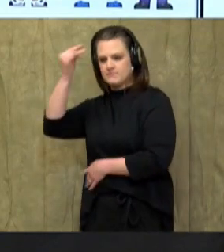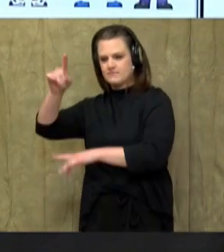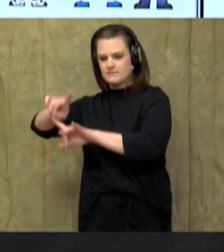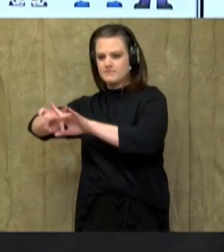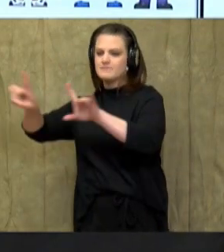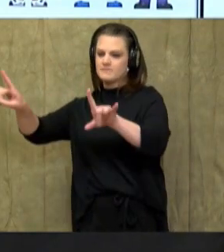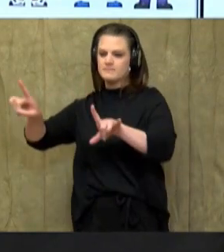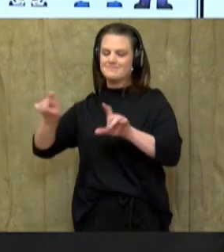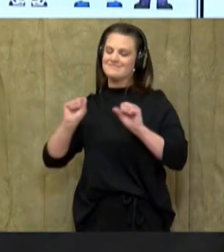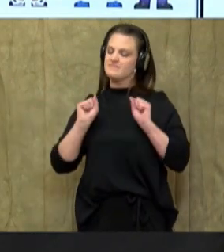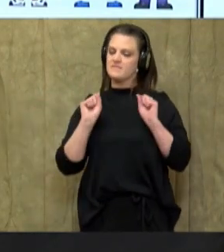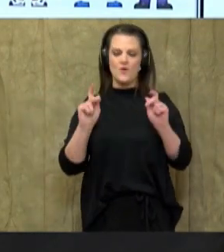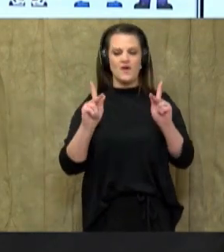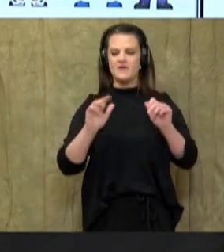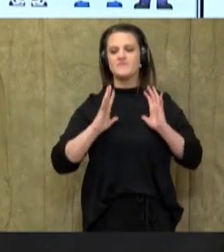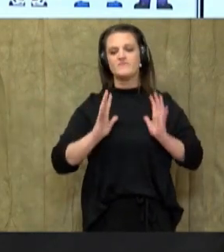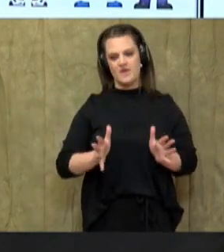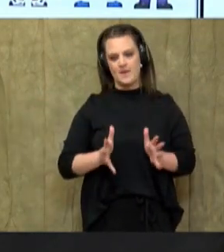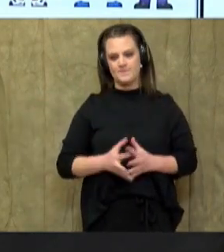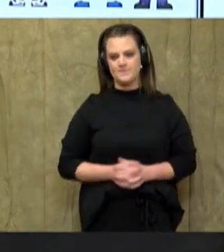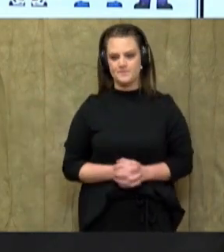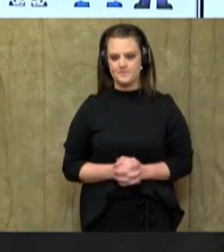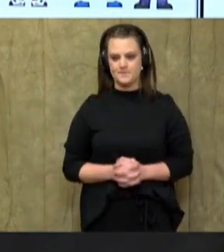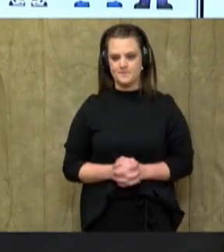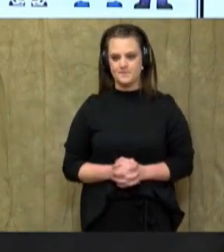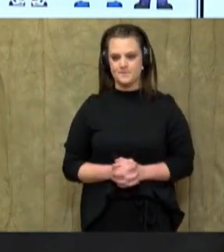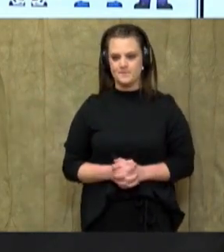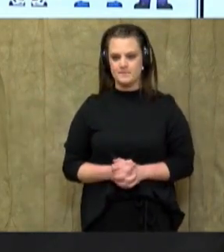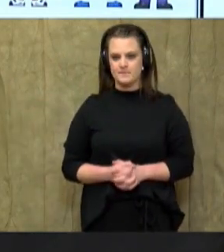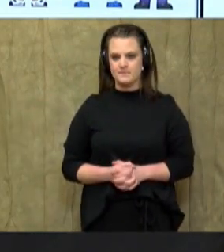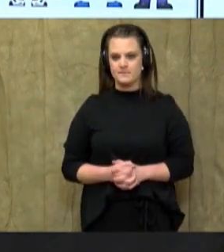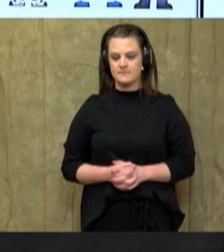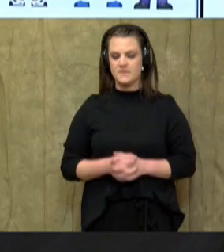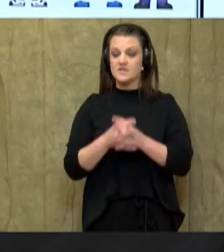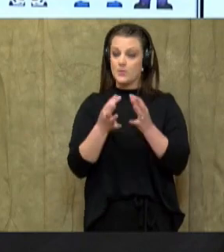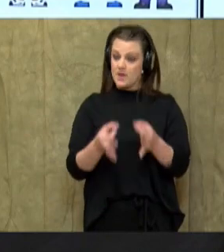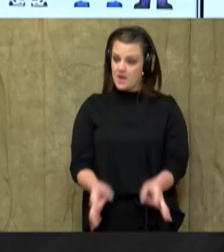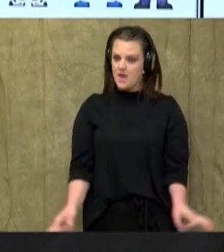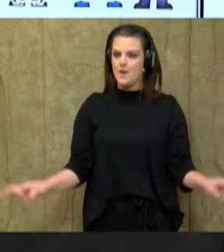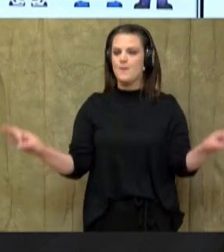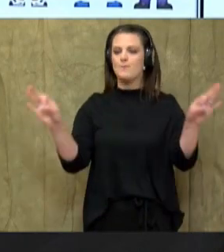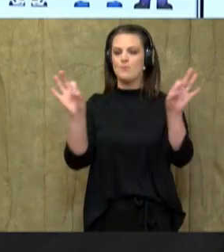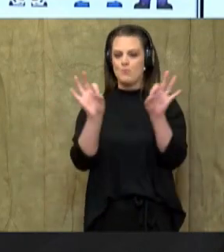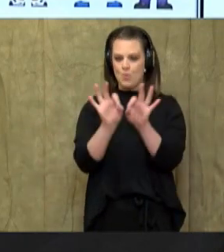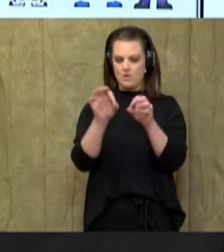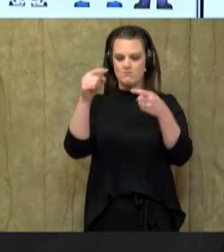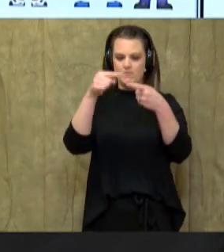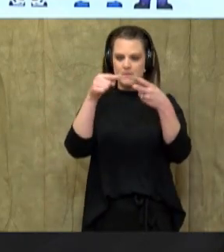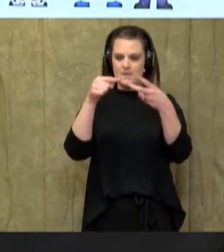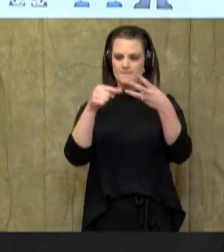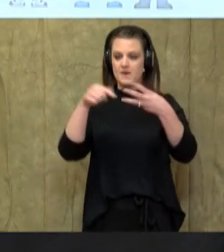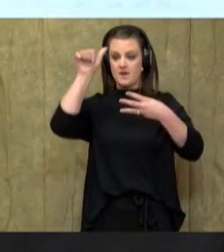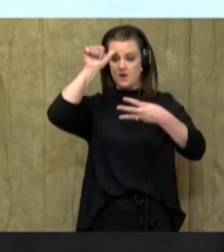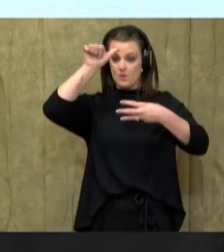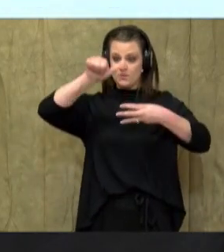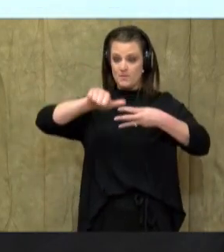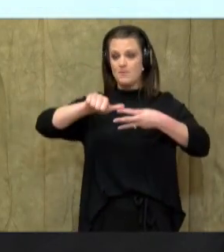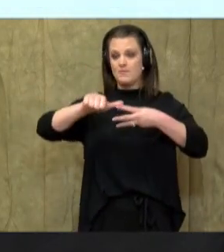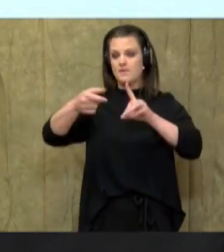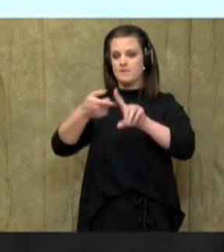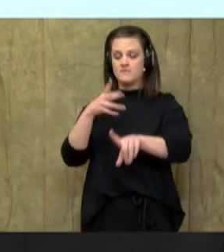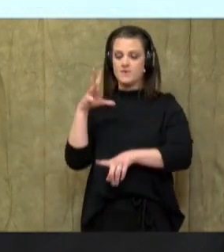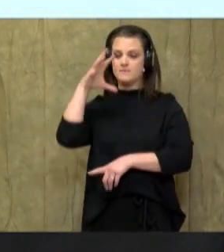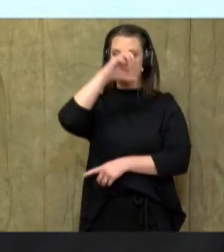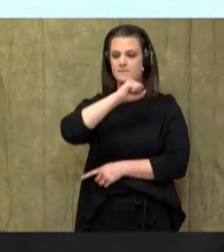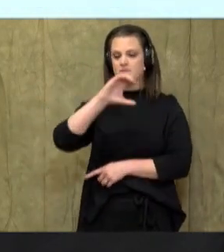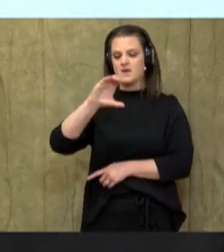okay. So those are some things that are very important to remember about drawing conclusions and